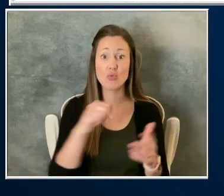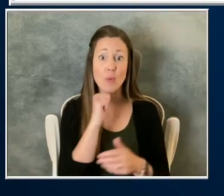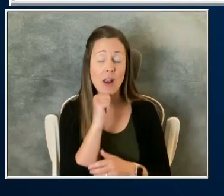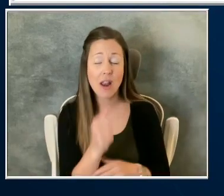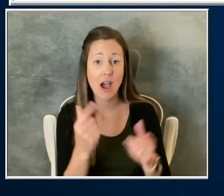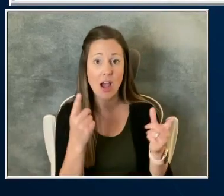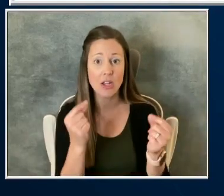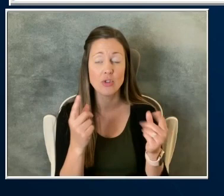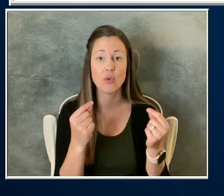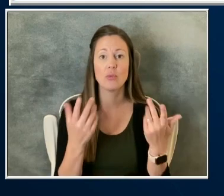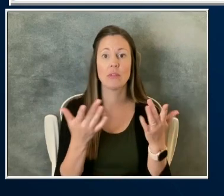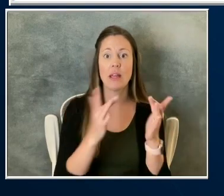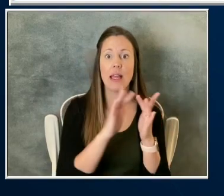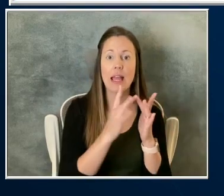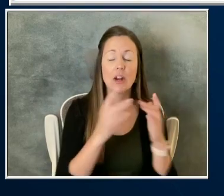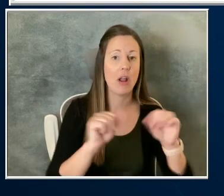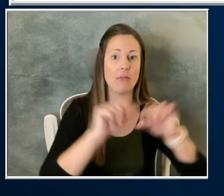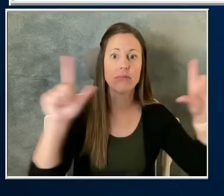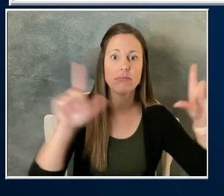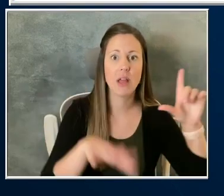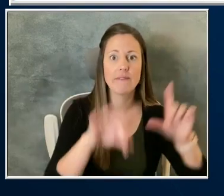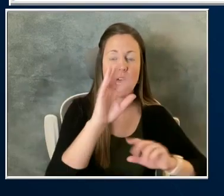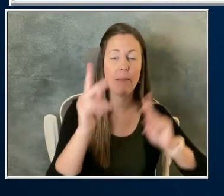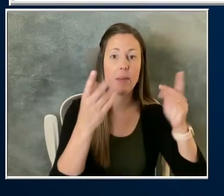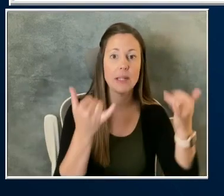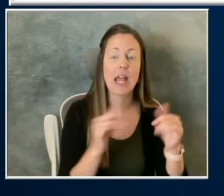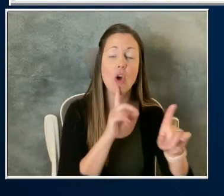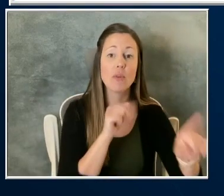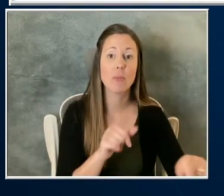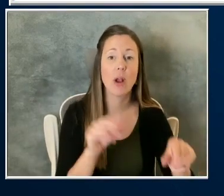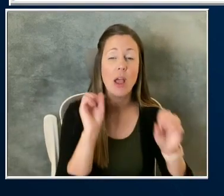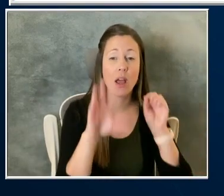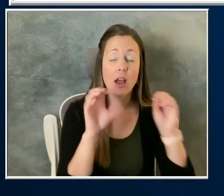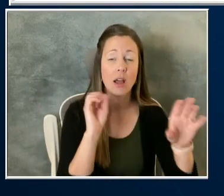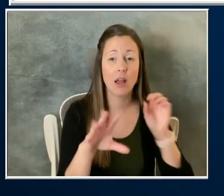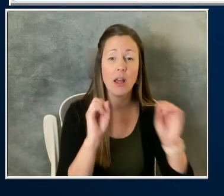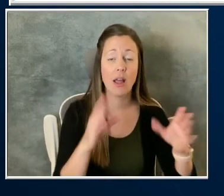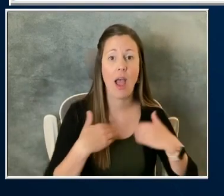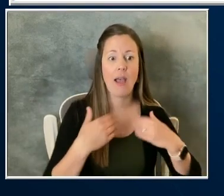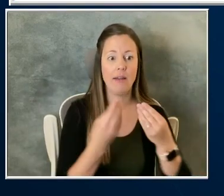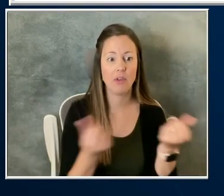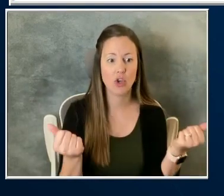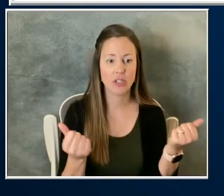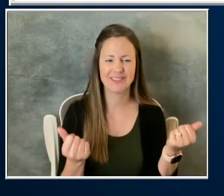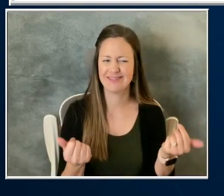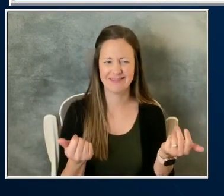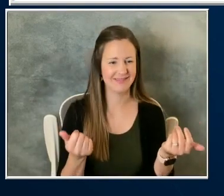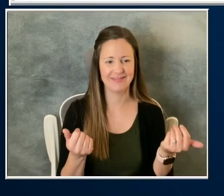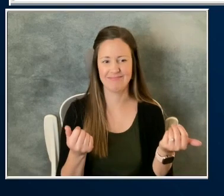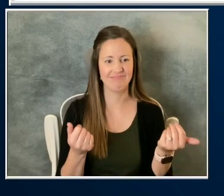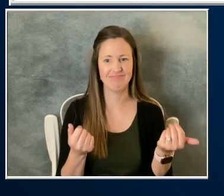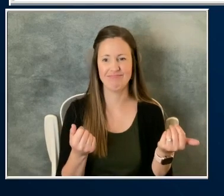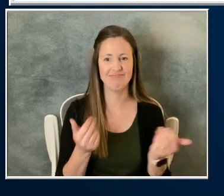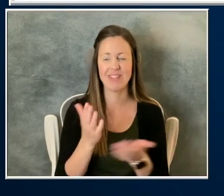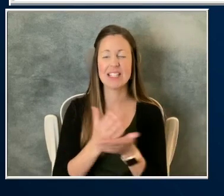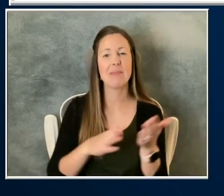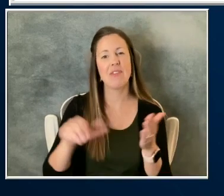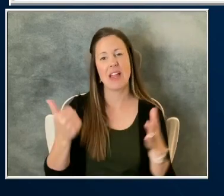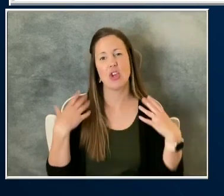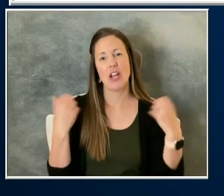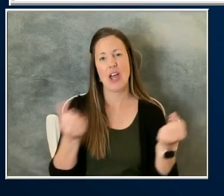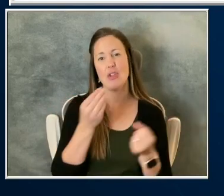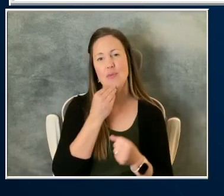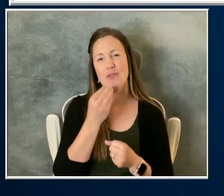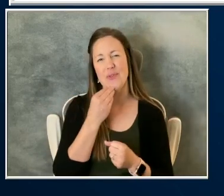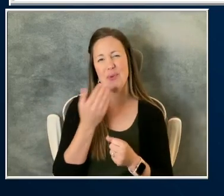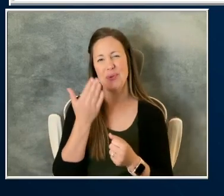these people who are now purporting that they have long COVID cures. And that's kind of like some of those other health food kicks and stuff that people get onto. Remember,